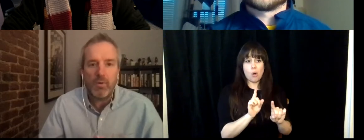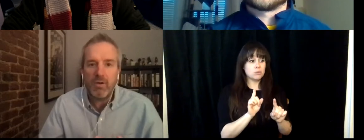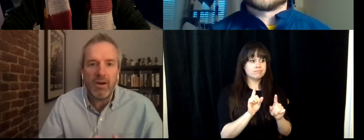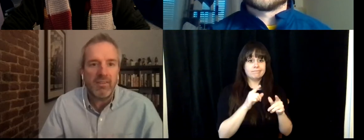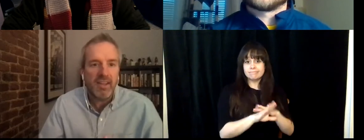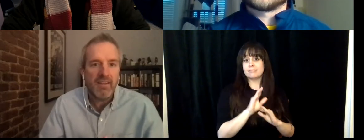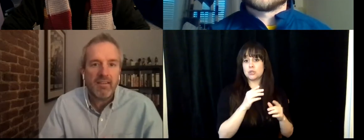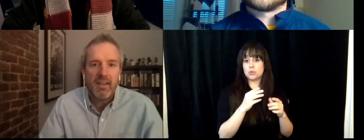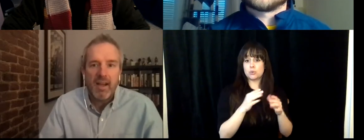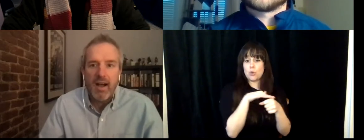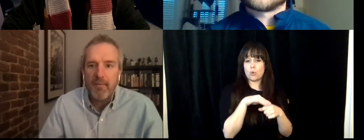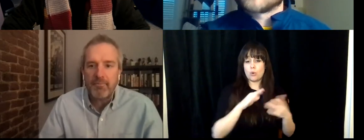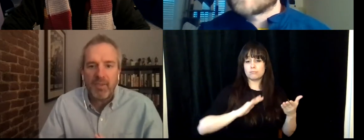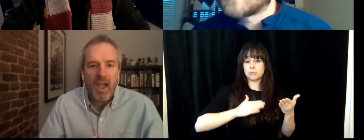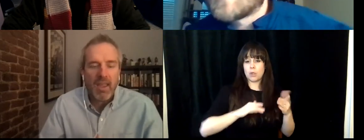where you are in the state,